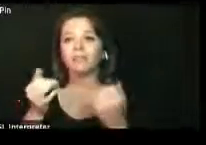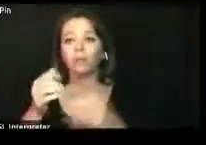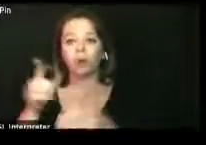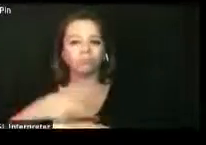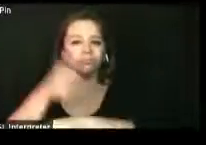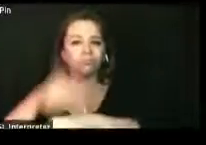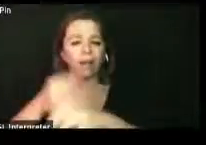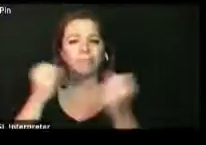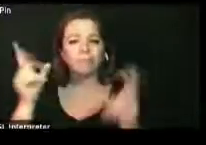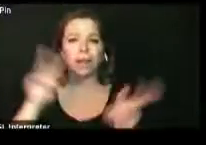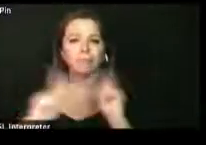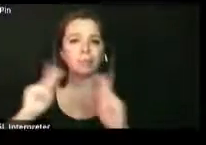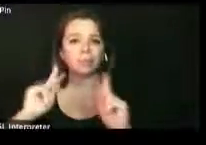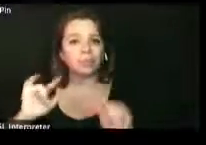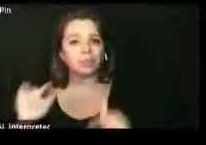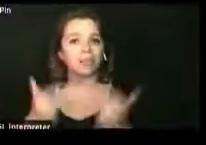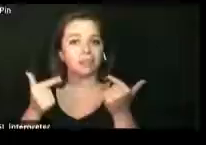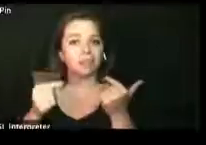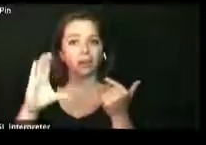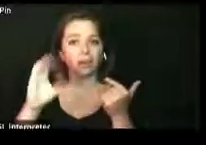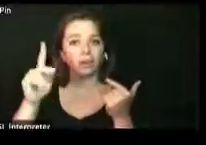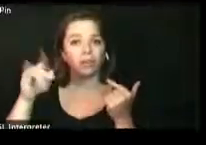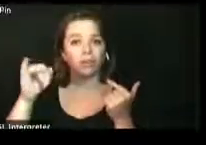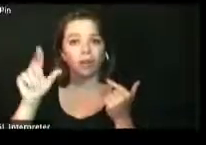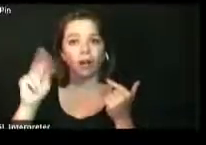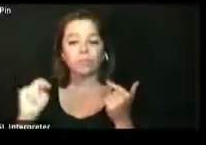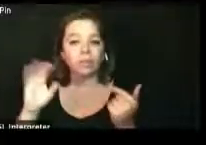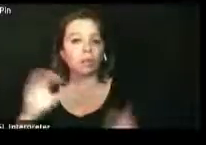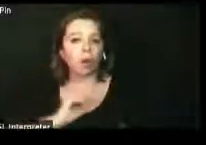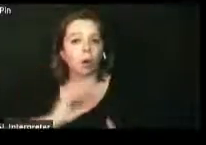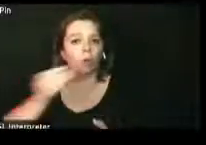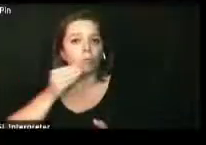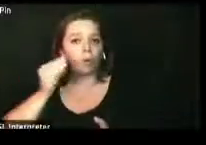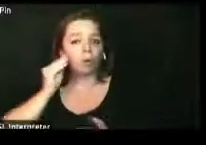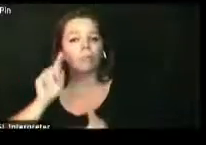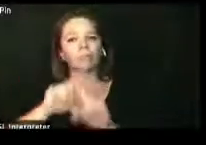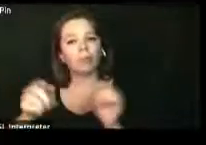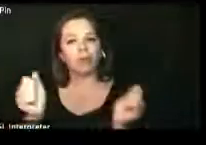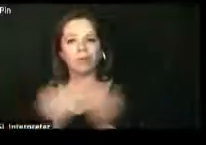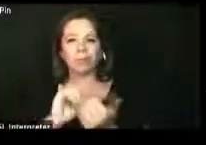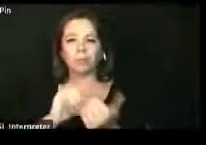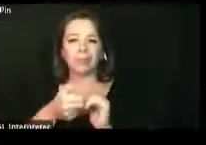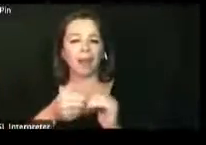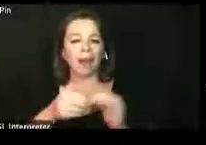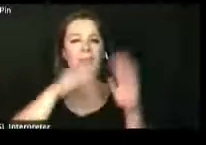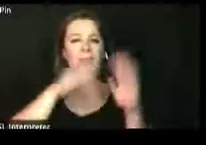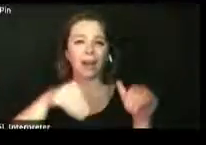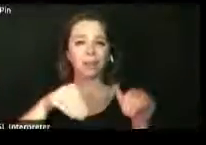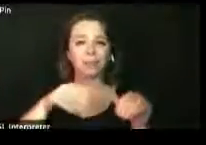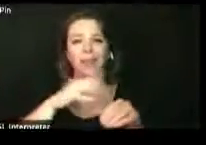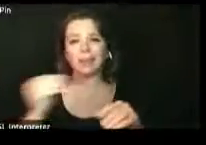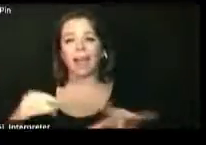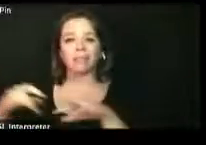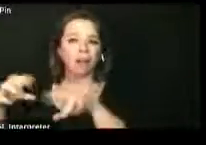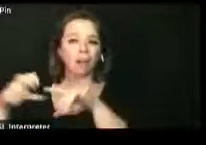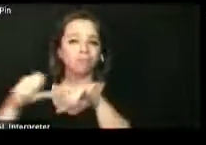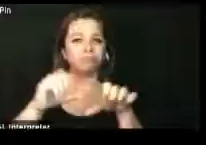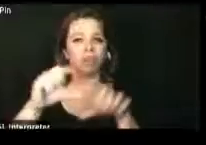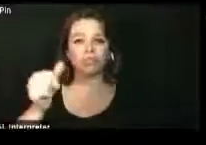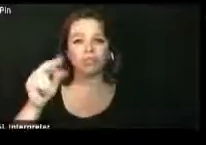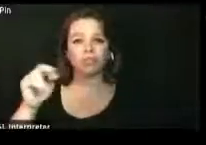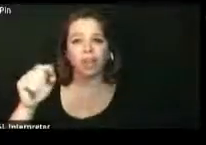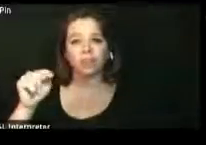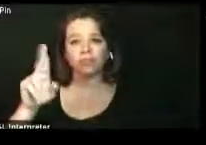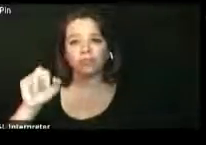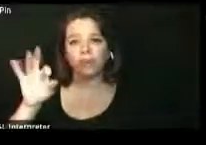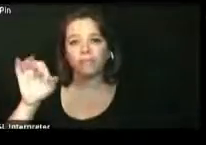in Compton have owned their homes, but with the state of housing and gentrification, displacement, and now